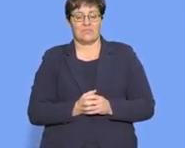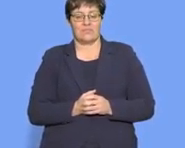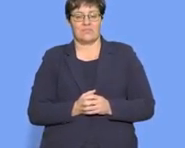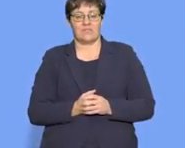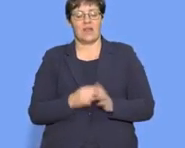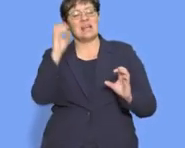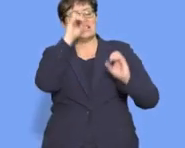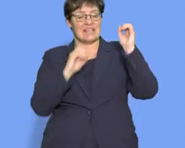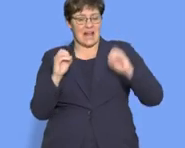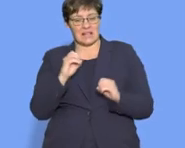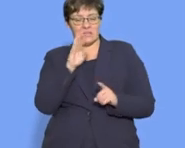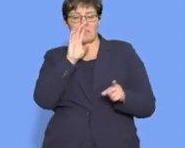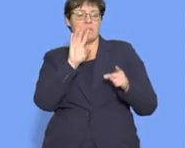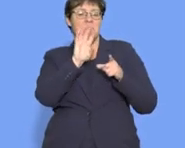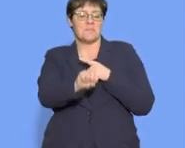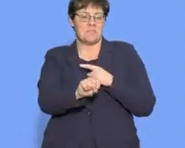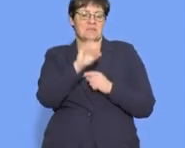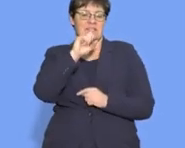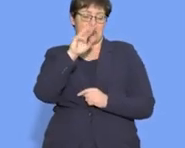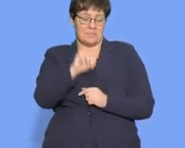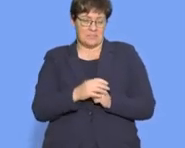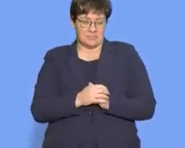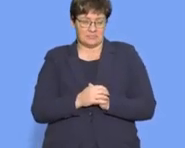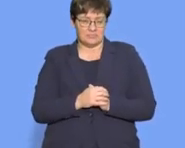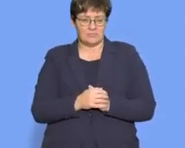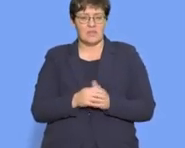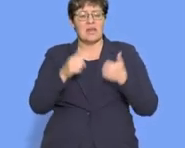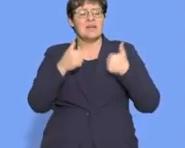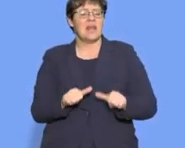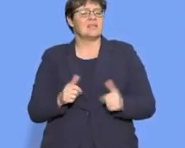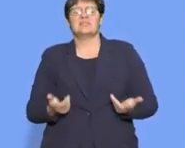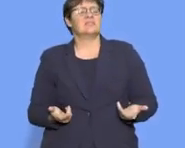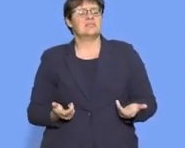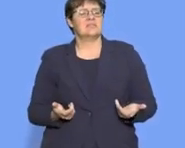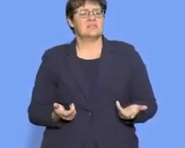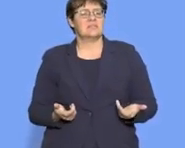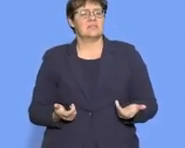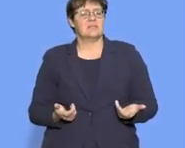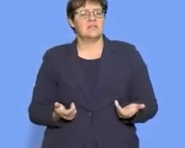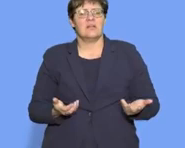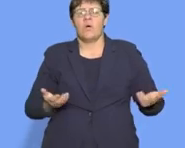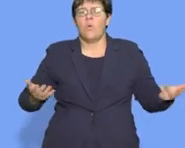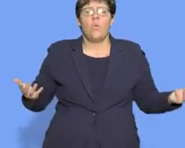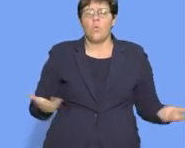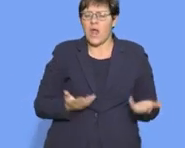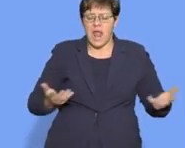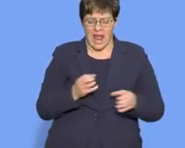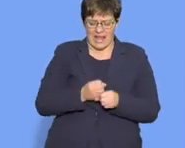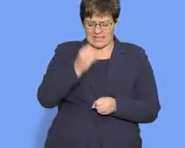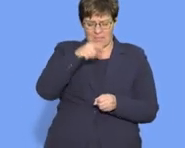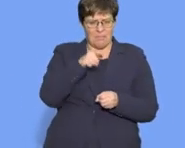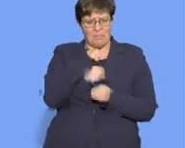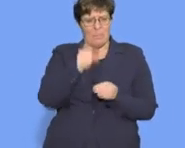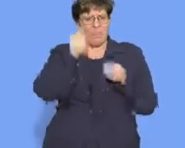So these are the cells that we're going to find in a stem. The next question is, well, where in a stem will